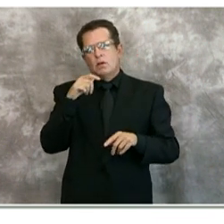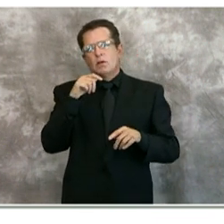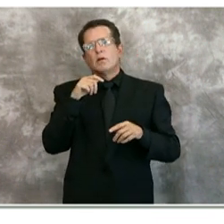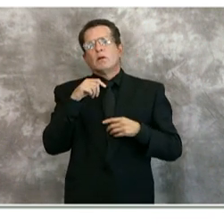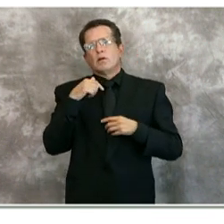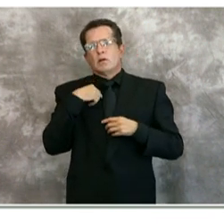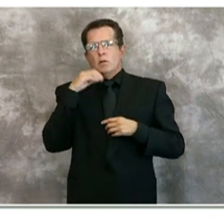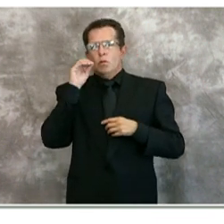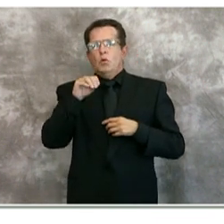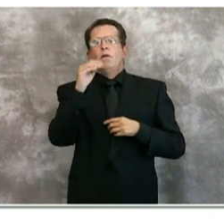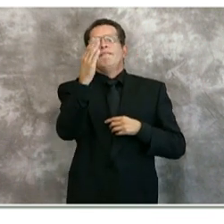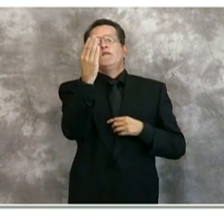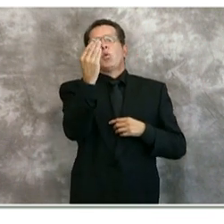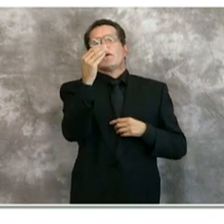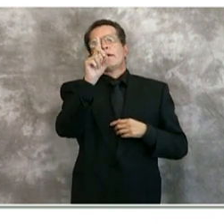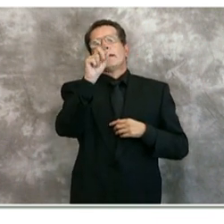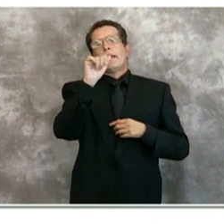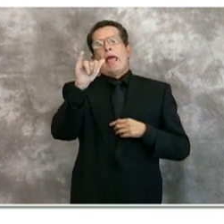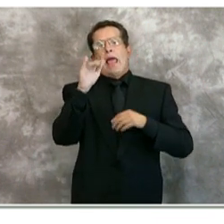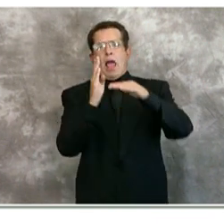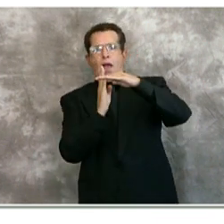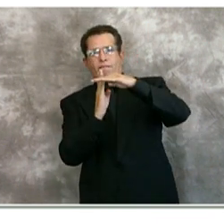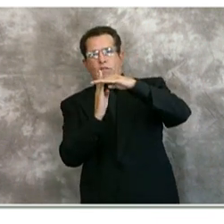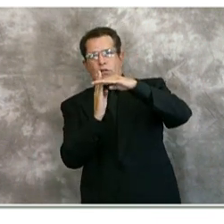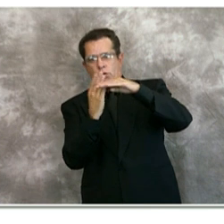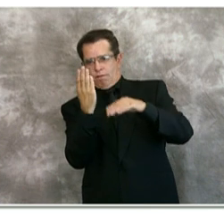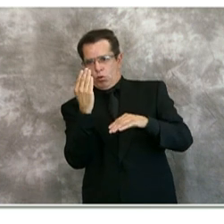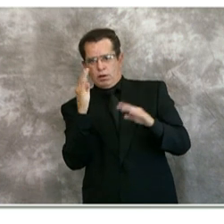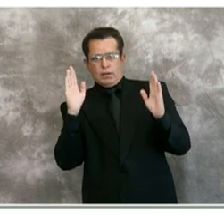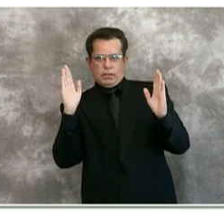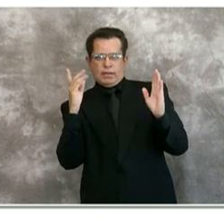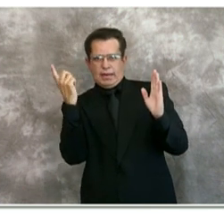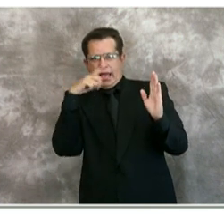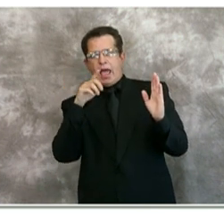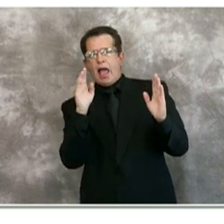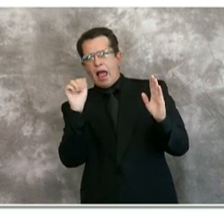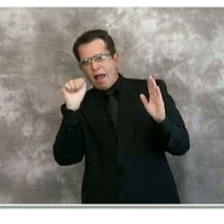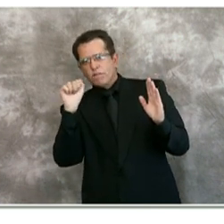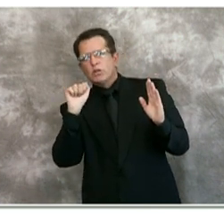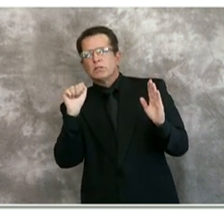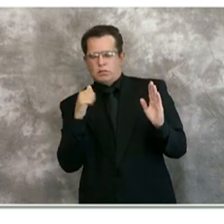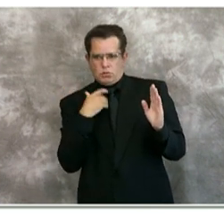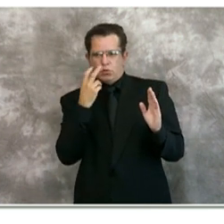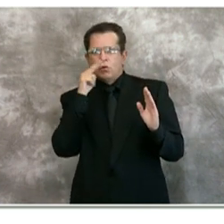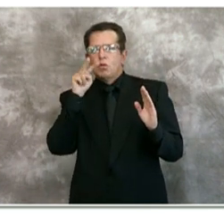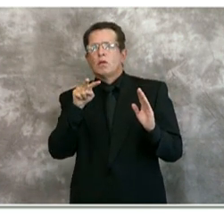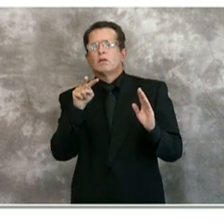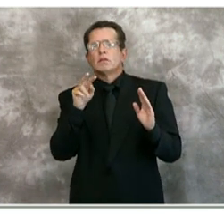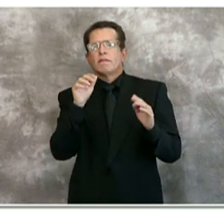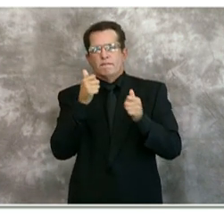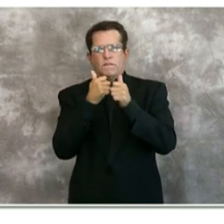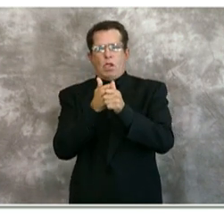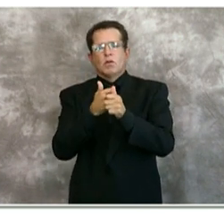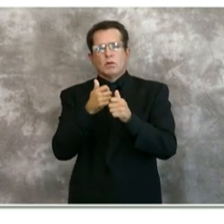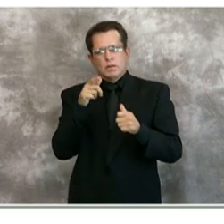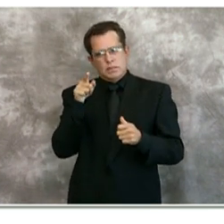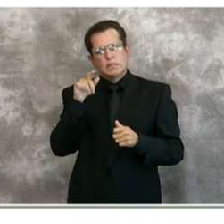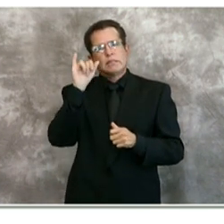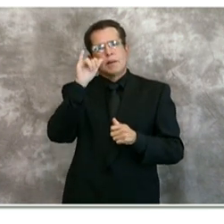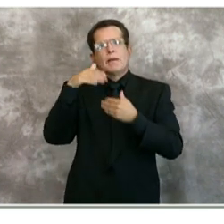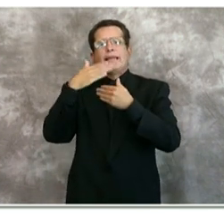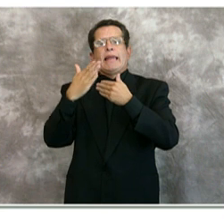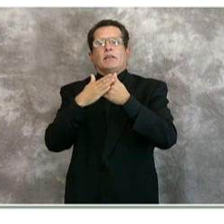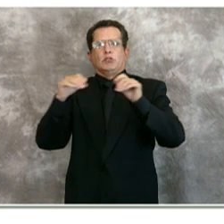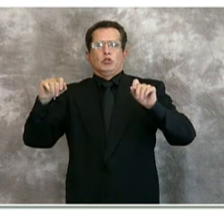we're putting the 14-day average percentage of new cases. That is just to align with the next chart, which you will see in a minute, which you've been seeing from the